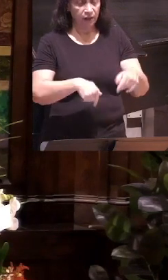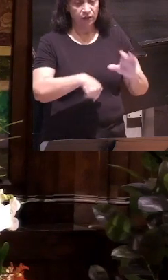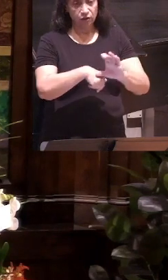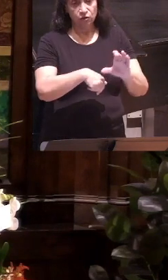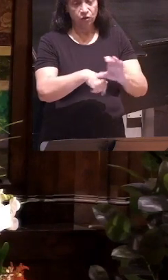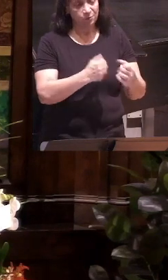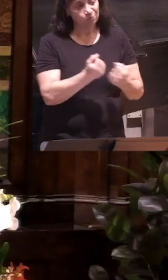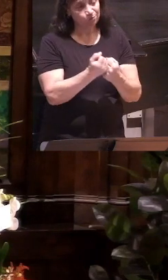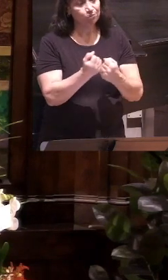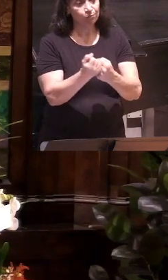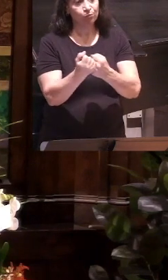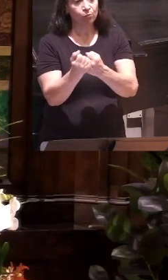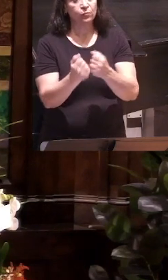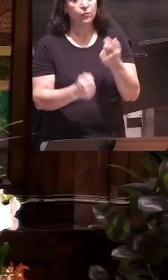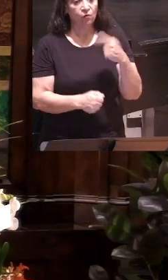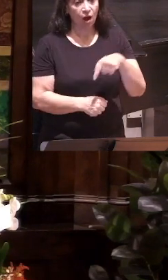church.